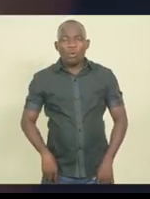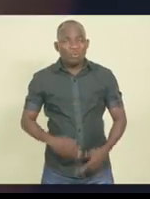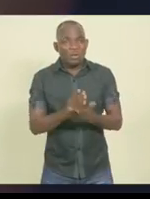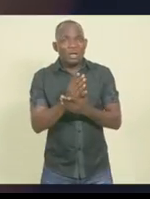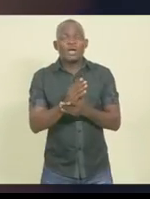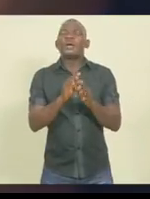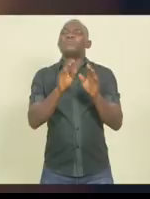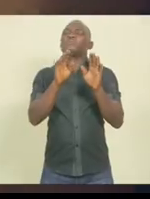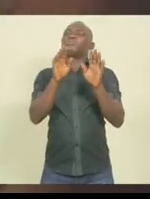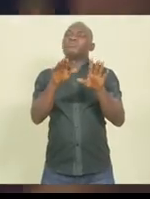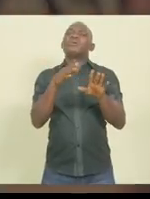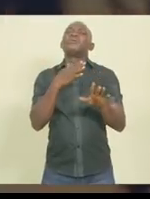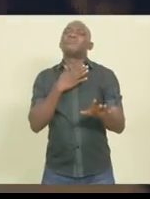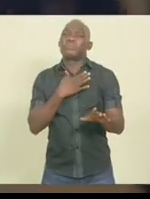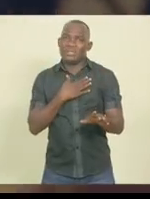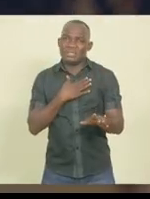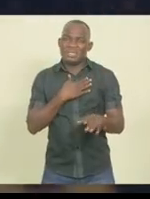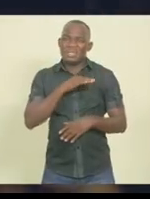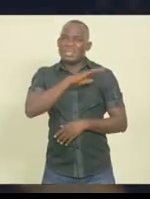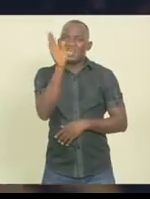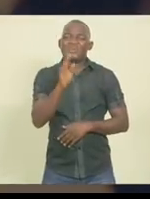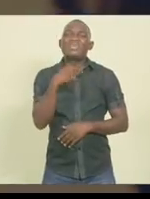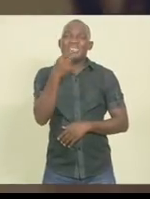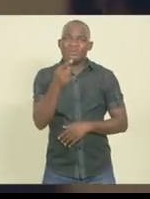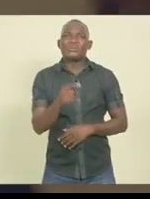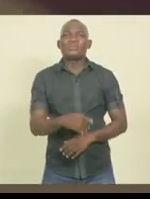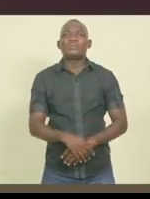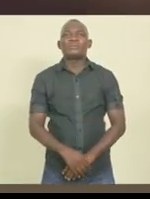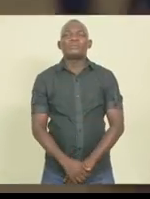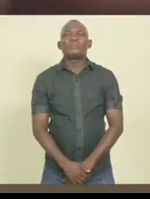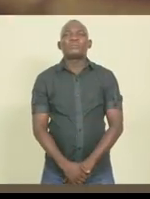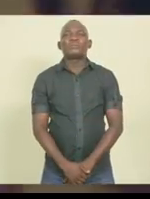to go against him. You'll never live to tell this tale.